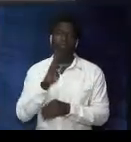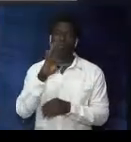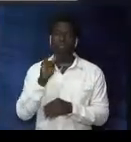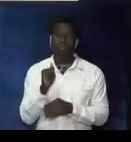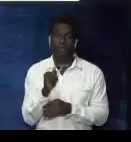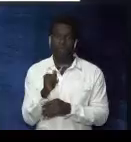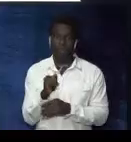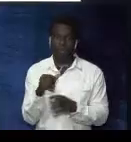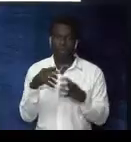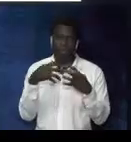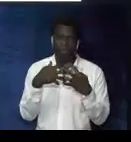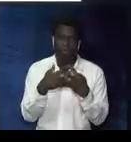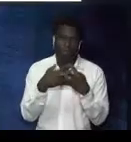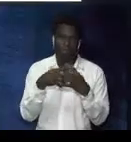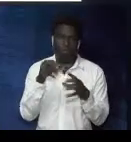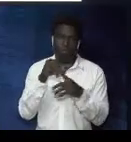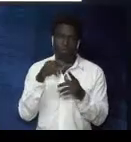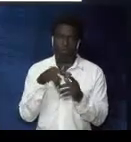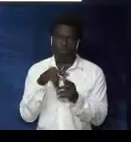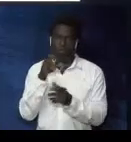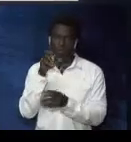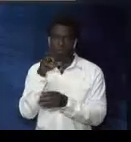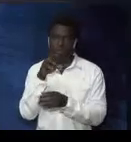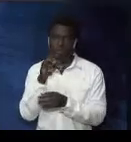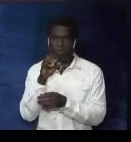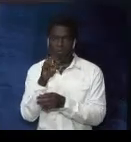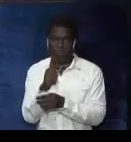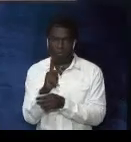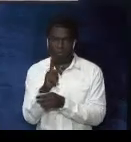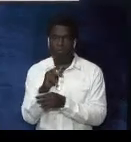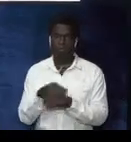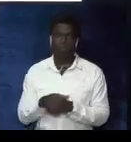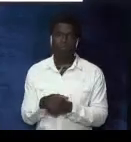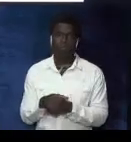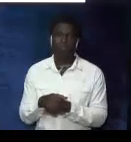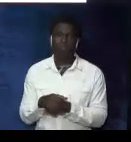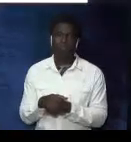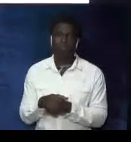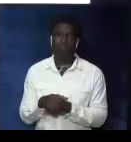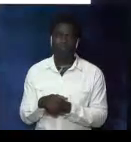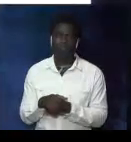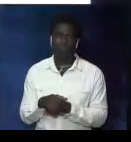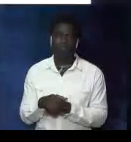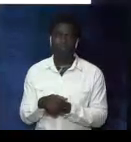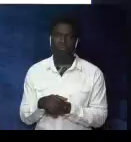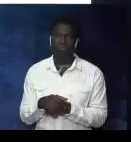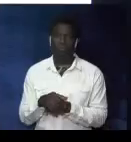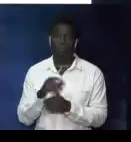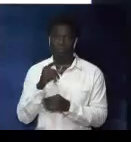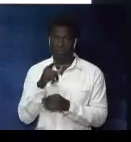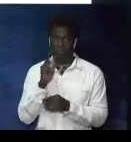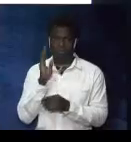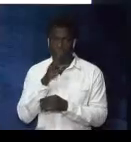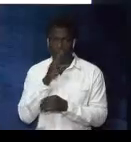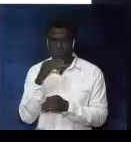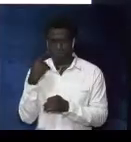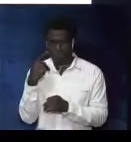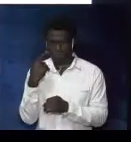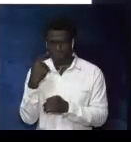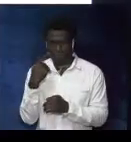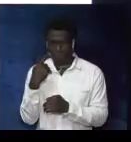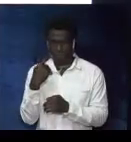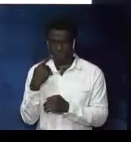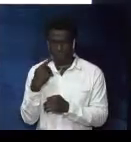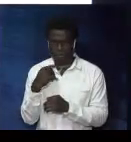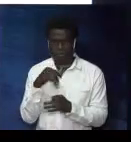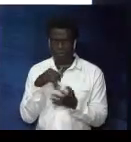By hook or by crook. By hook or by crook. You'll be saying